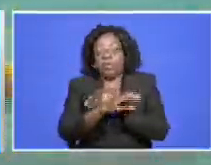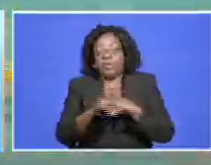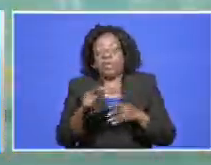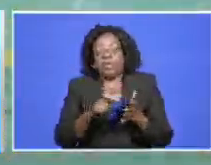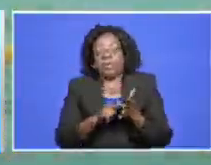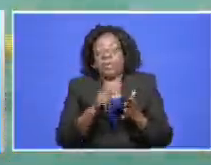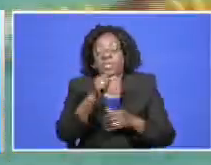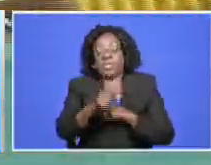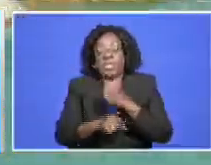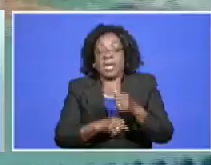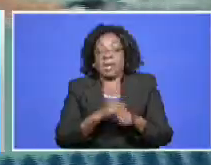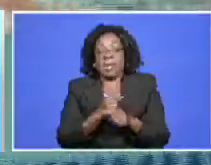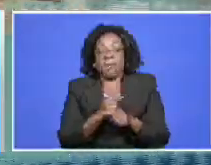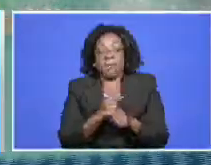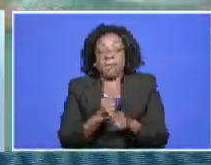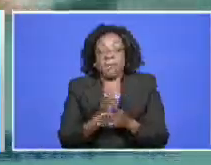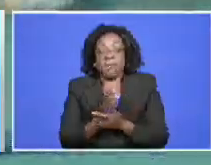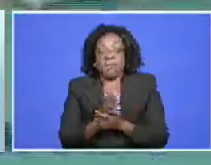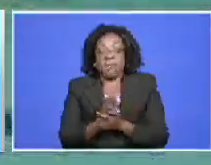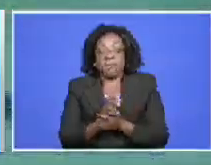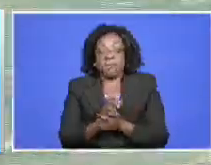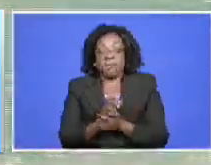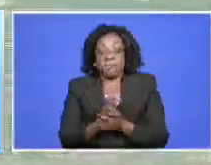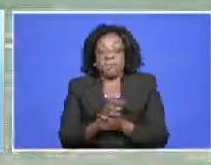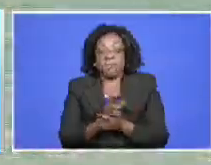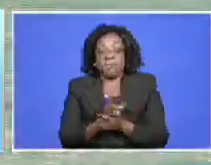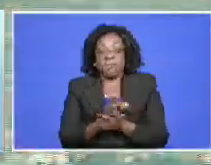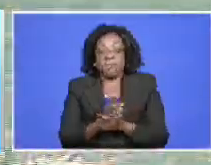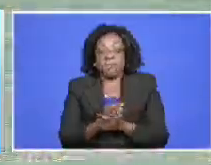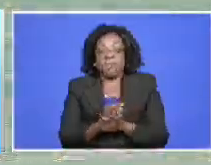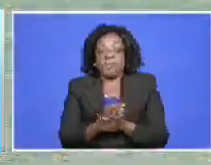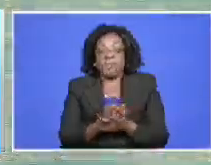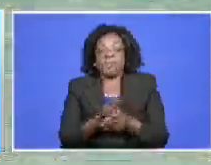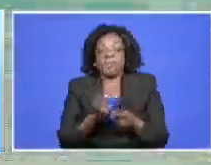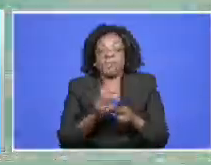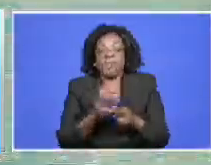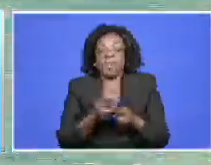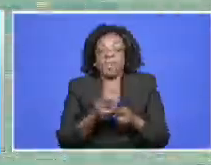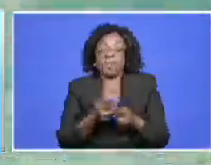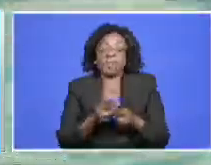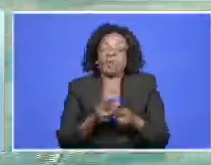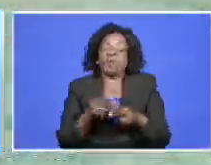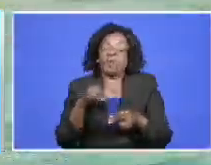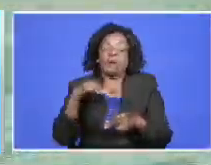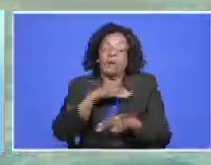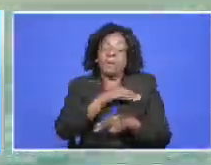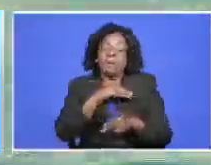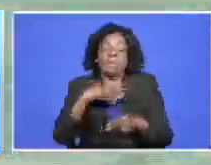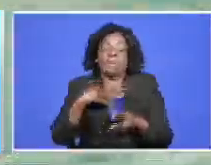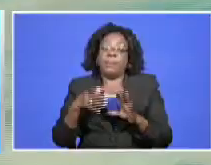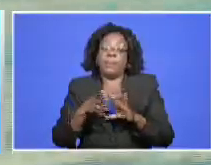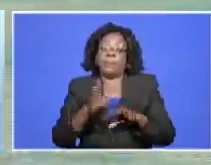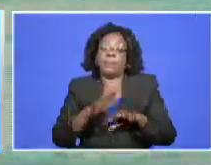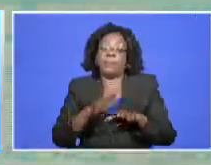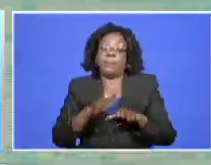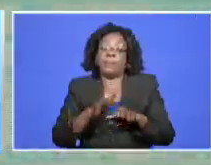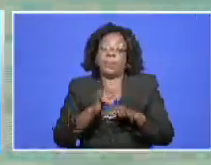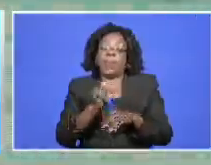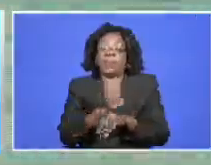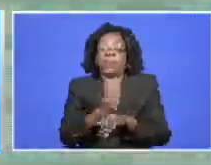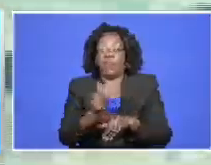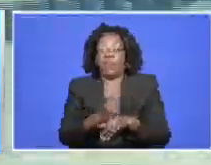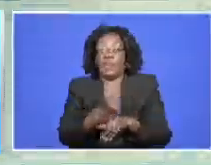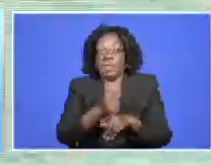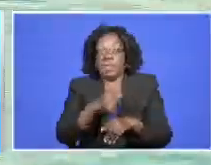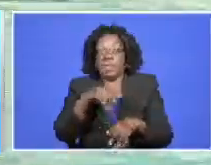Newry, Devontae Carey, Ian Pinder, Lamar Taylor, Errol Thompson, and Mark Anthony Thompson. Now,